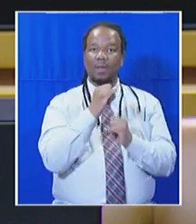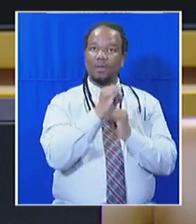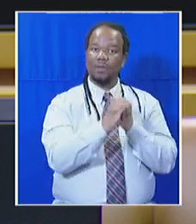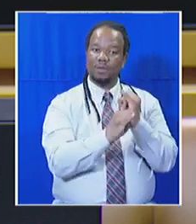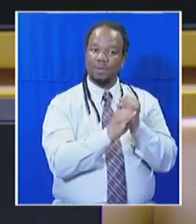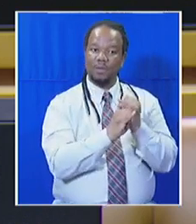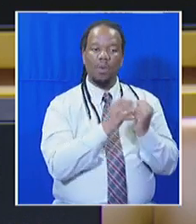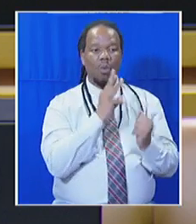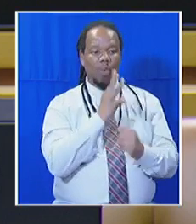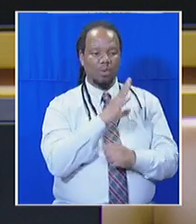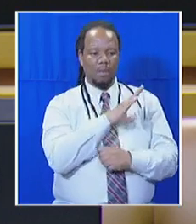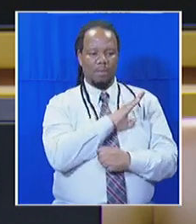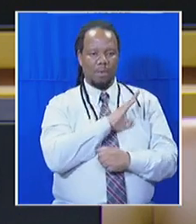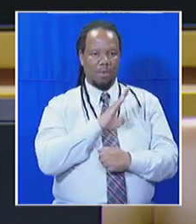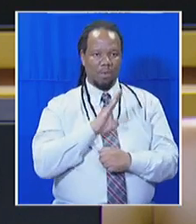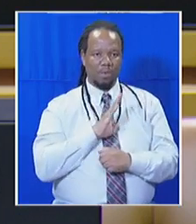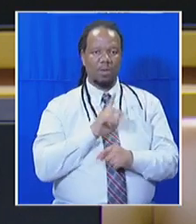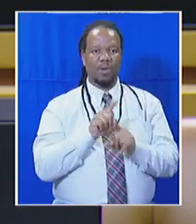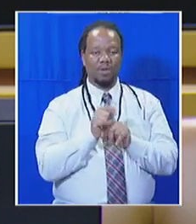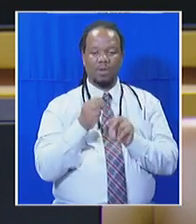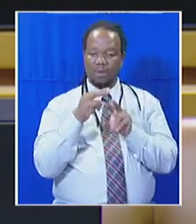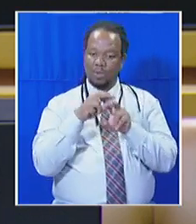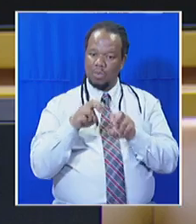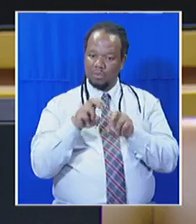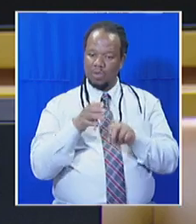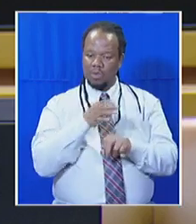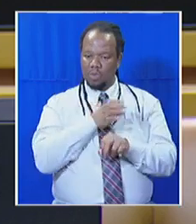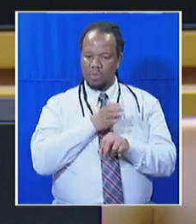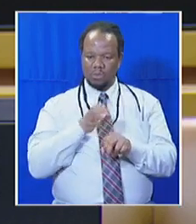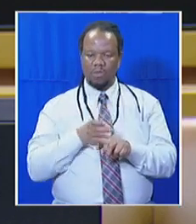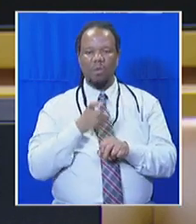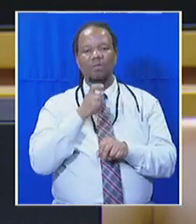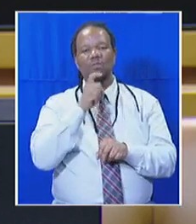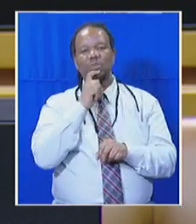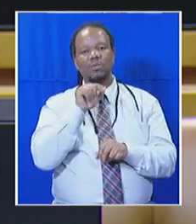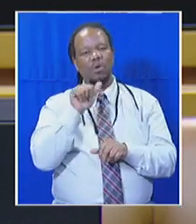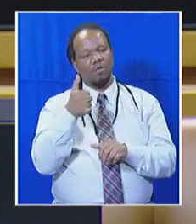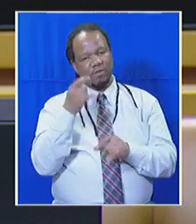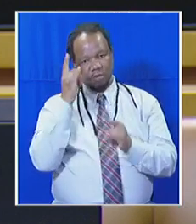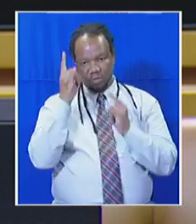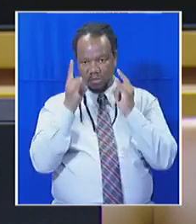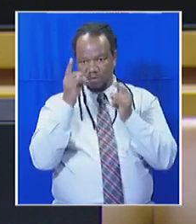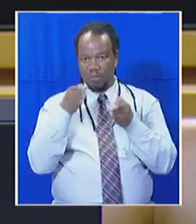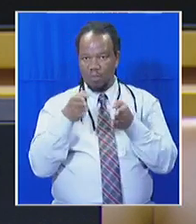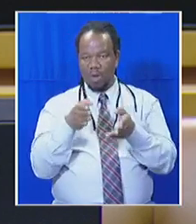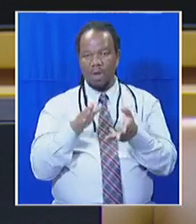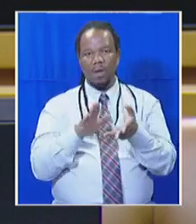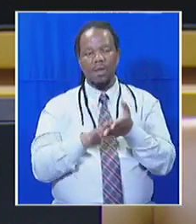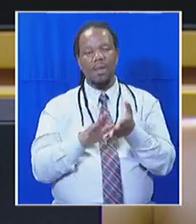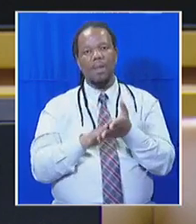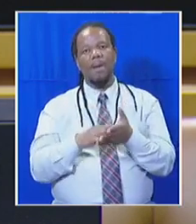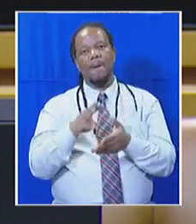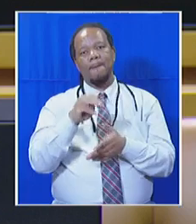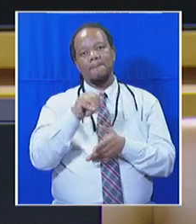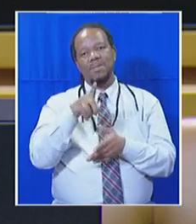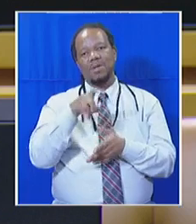water boards, partnering with the research commissions on alternative and innovative solutions, the media coming on board, and what